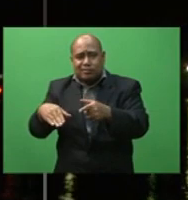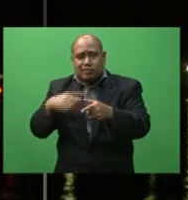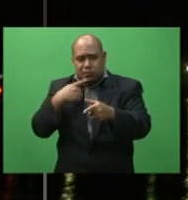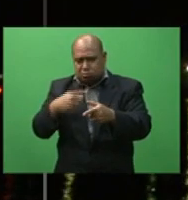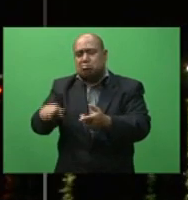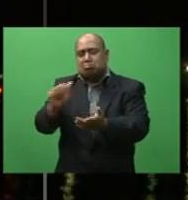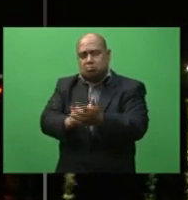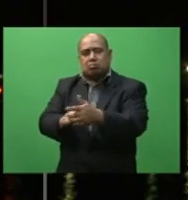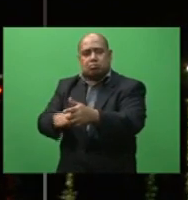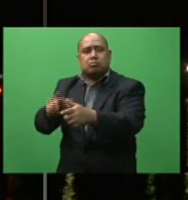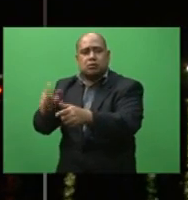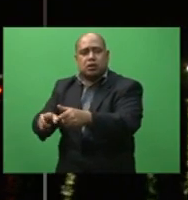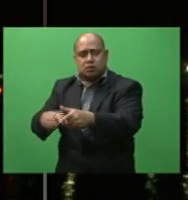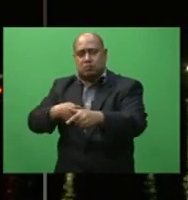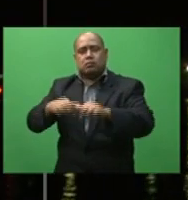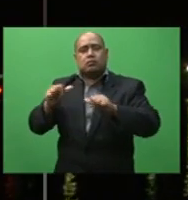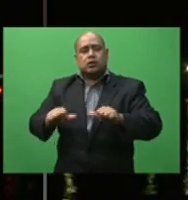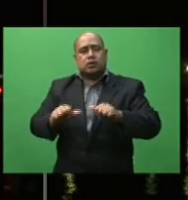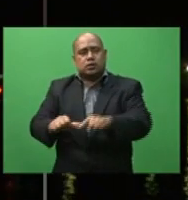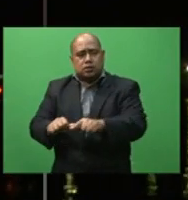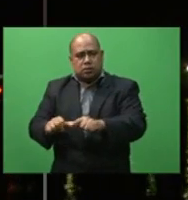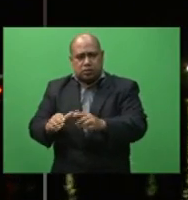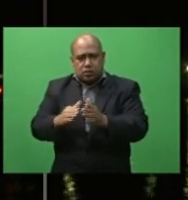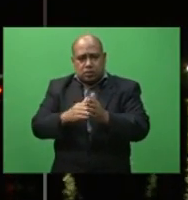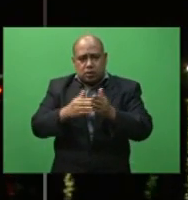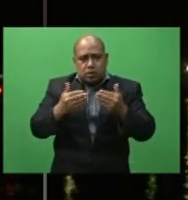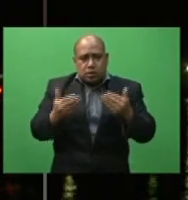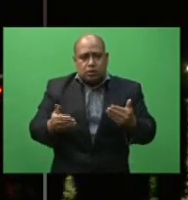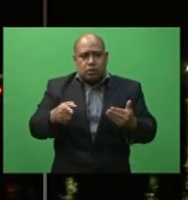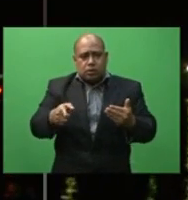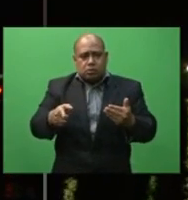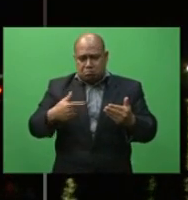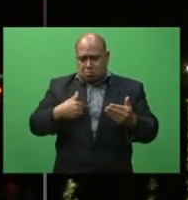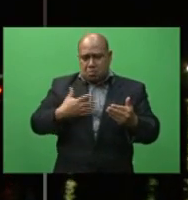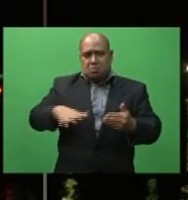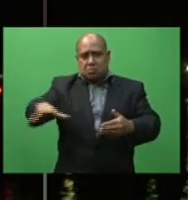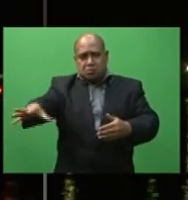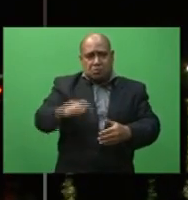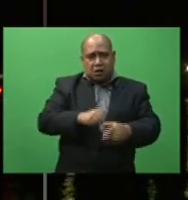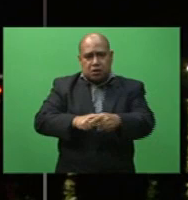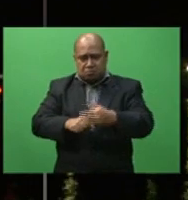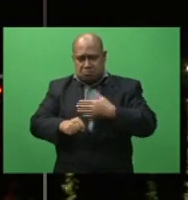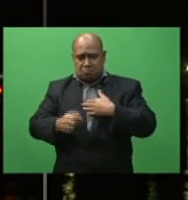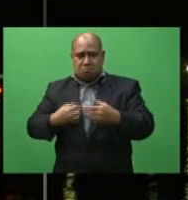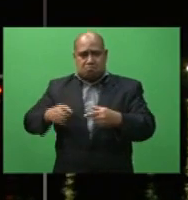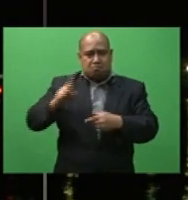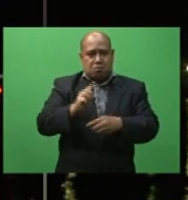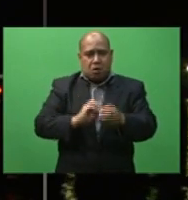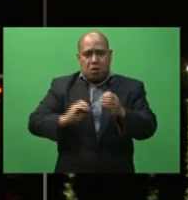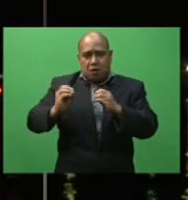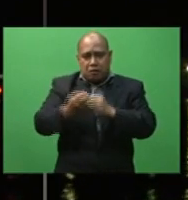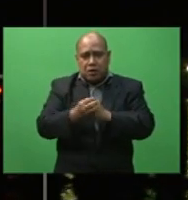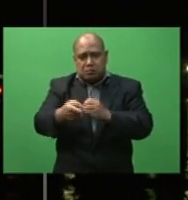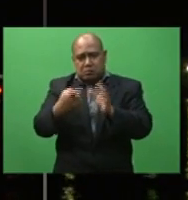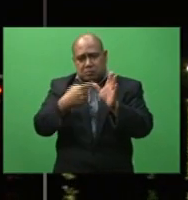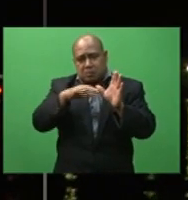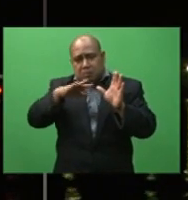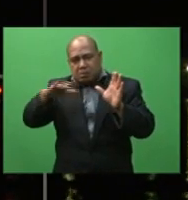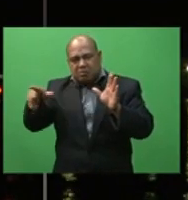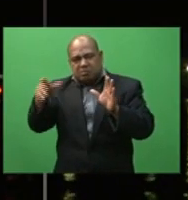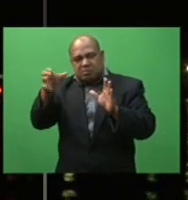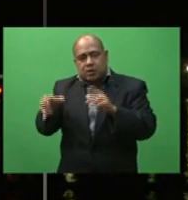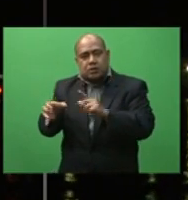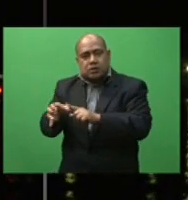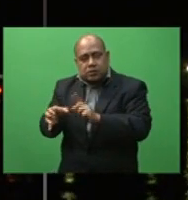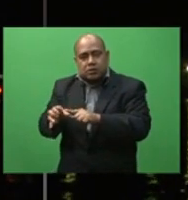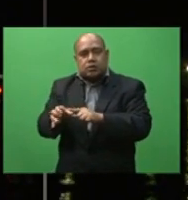SDLP president, has been attempting to take control of the party office. However, Andiliti Ngonimbaravi resisted this,